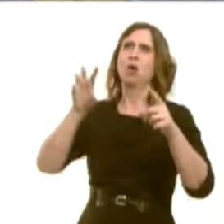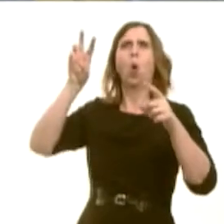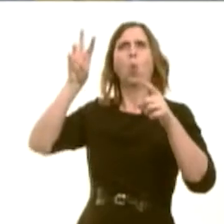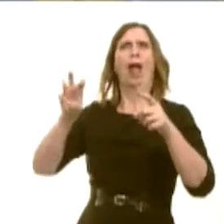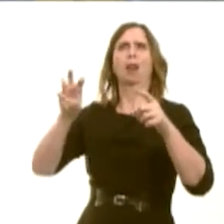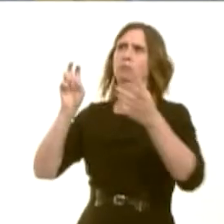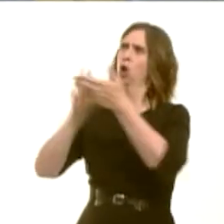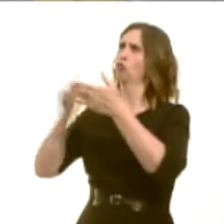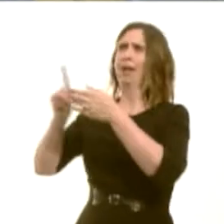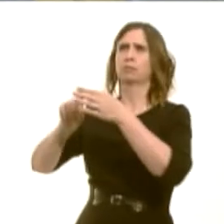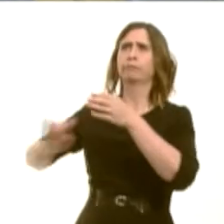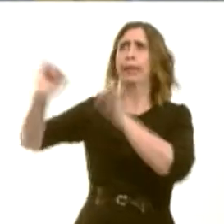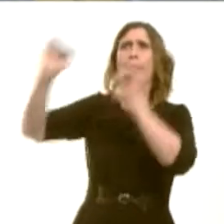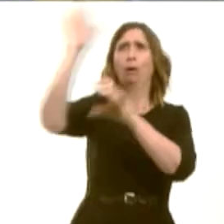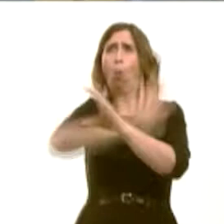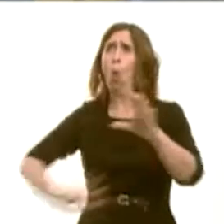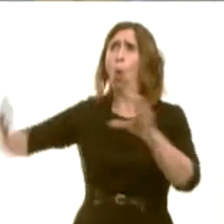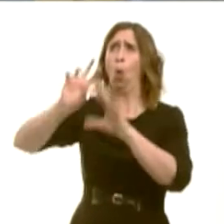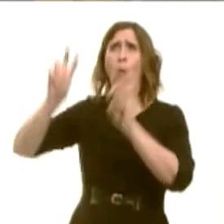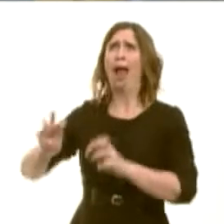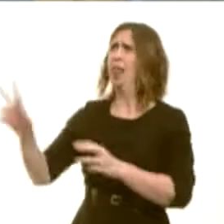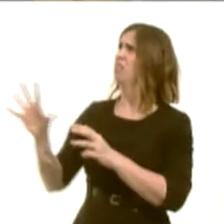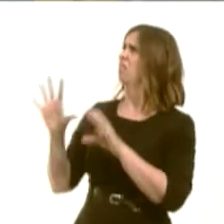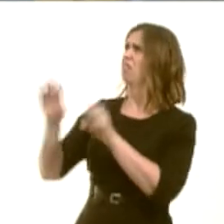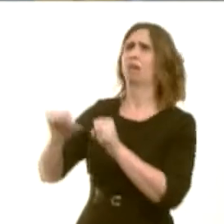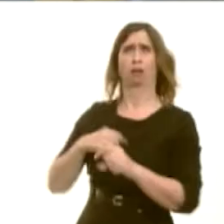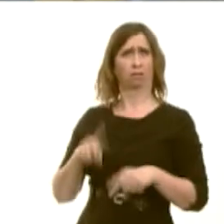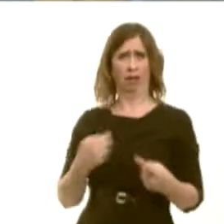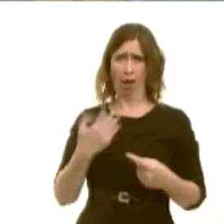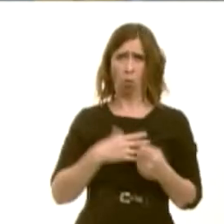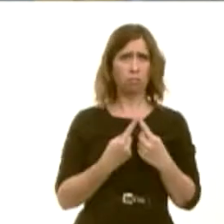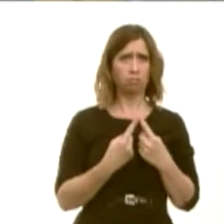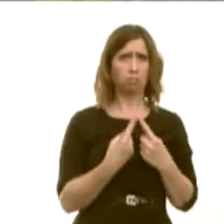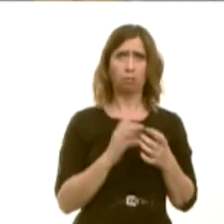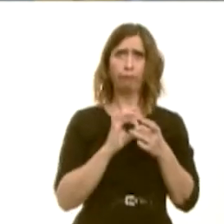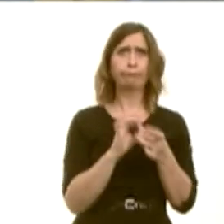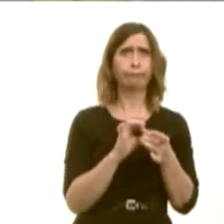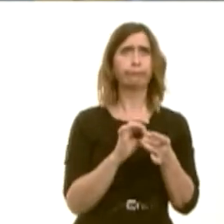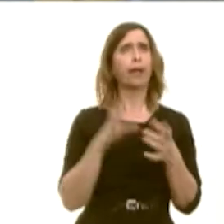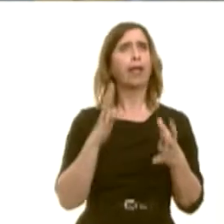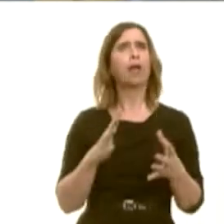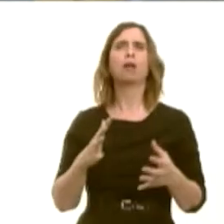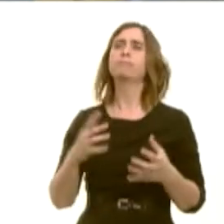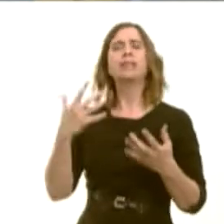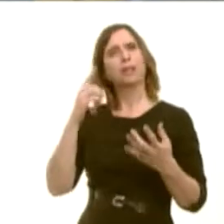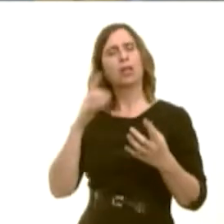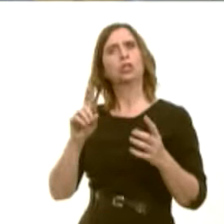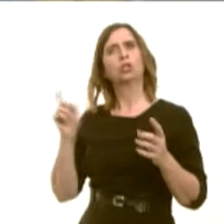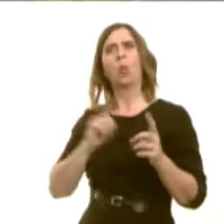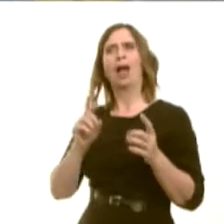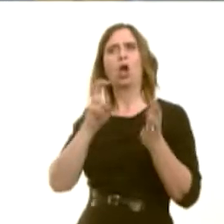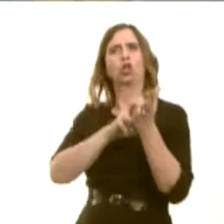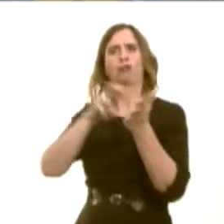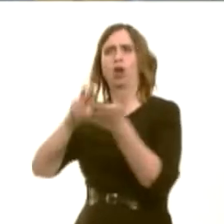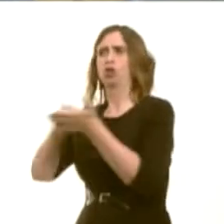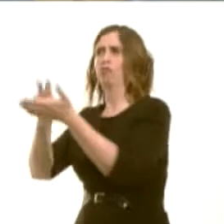level. So public policy is led by your government, and this has led to the merging of contracts. Now, do you agree with me that